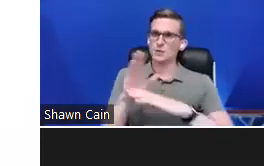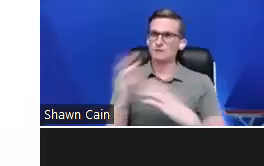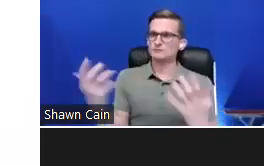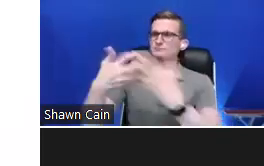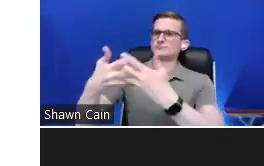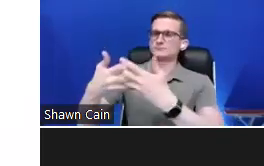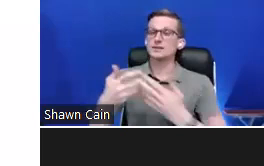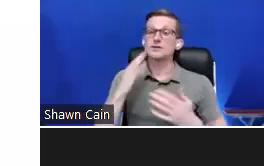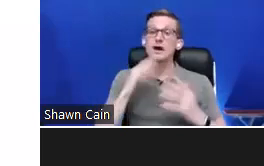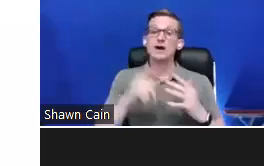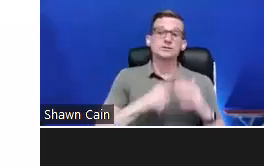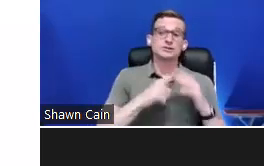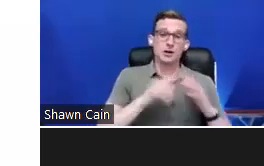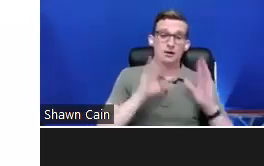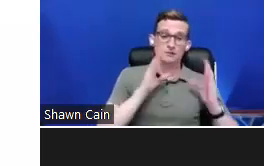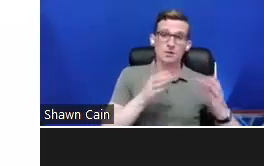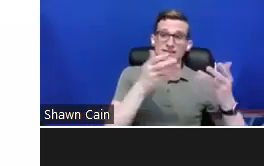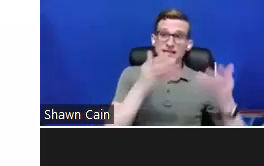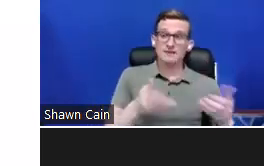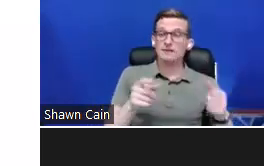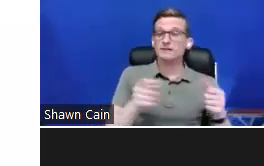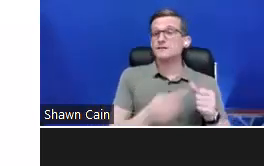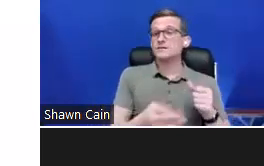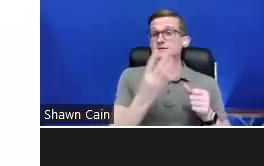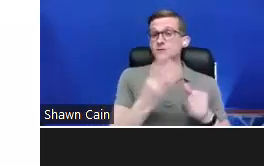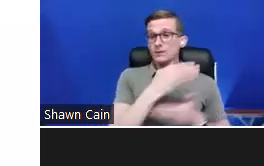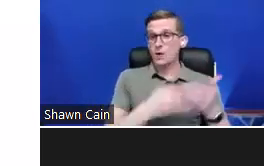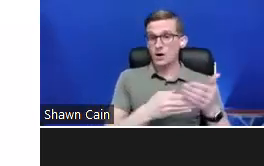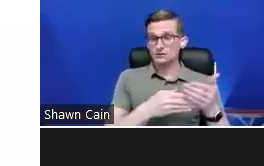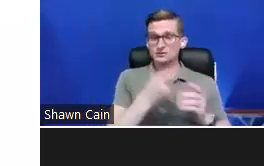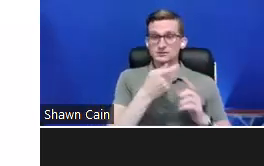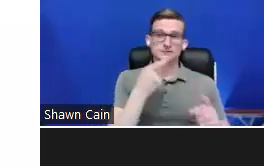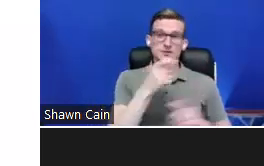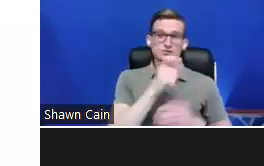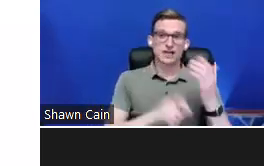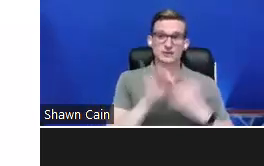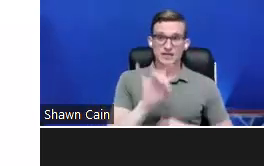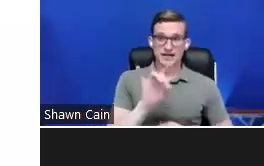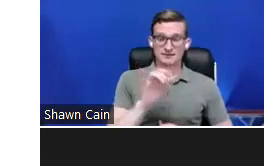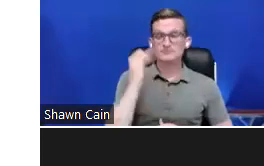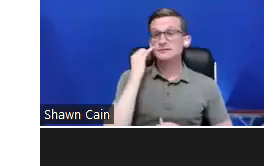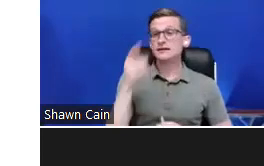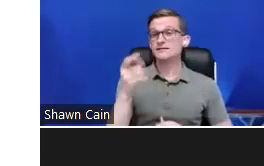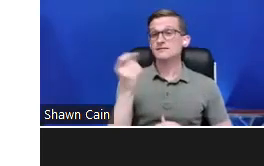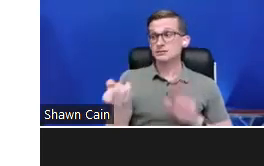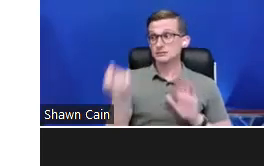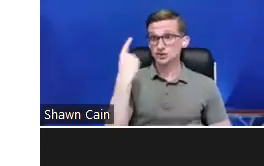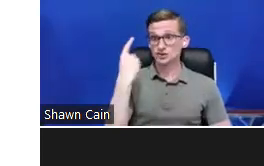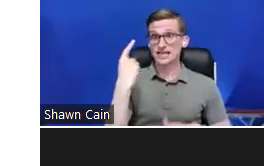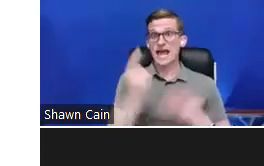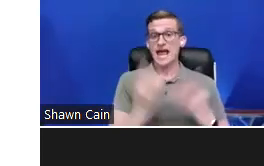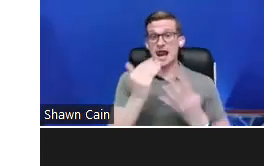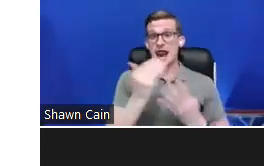on the first 4 parts of Chapter 8, because that is, if you fully understand how to navigate that part of the